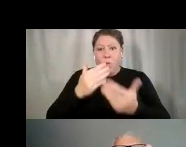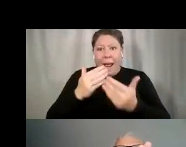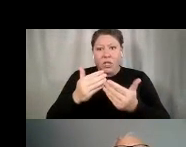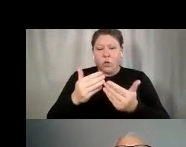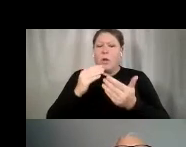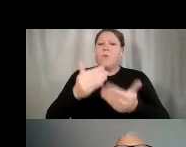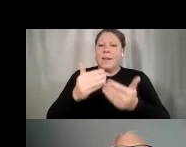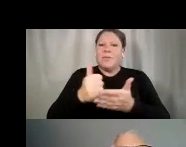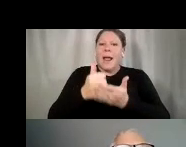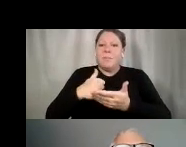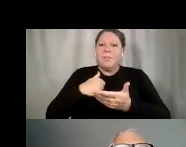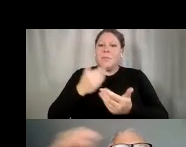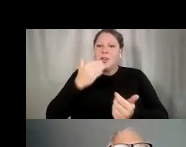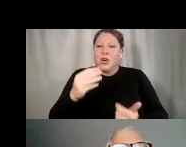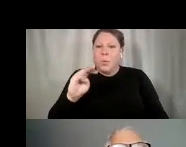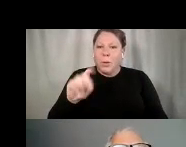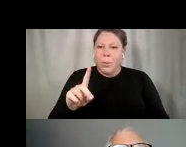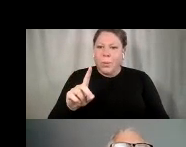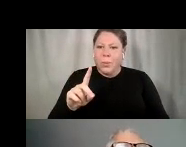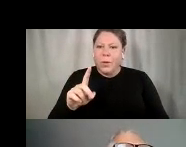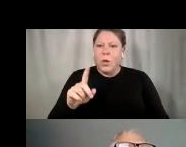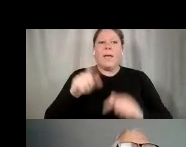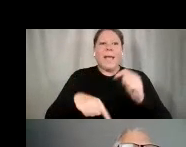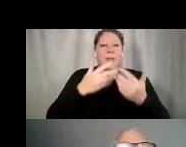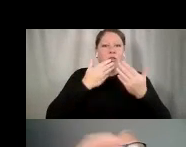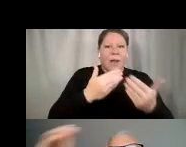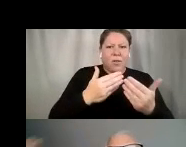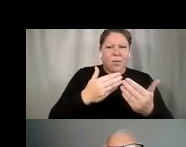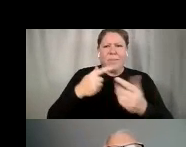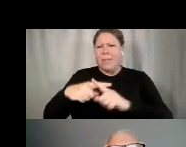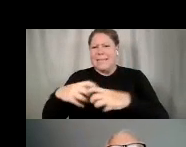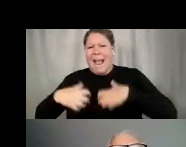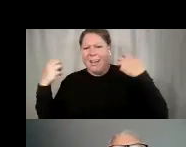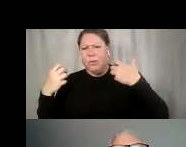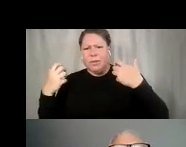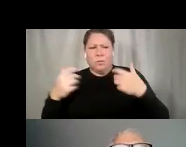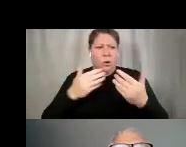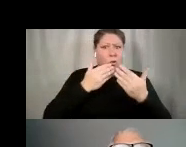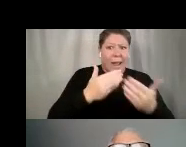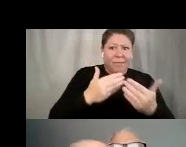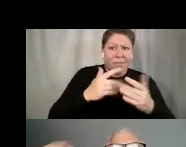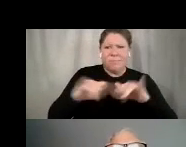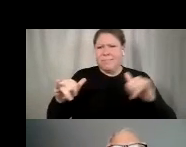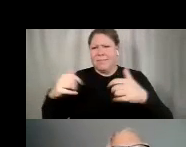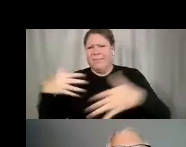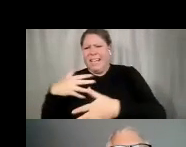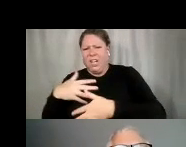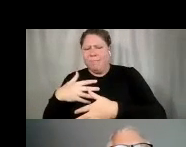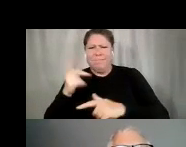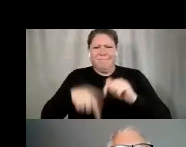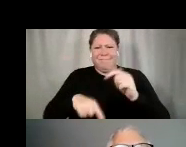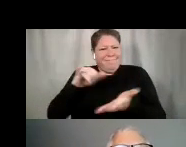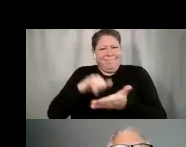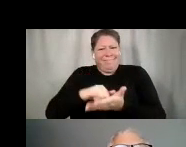be grateful and angry. We can't be grateful and fearful. When we start practicing